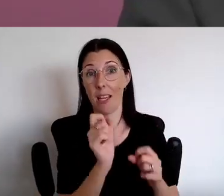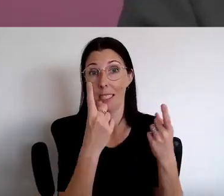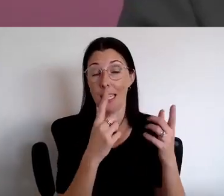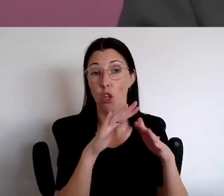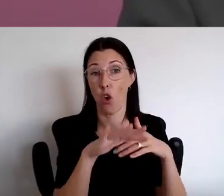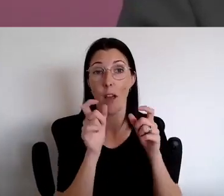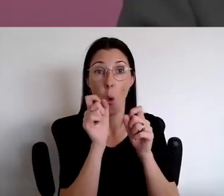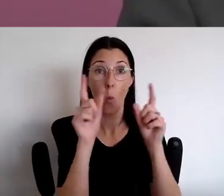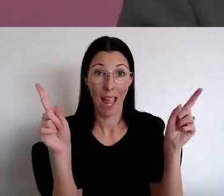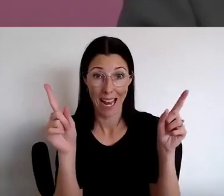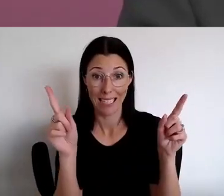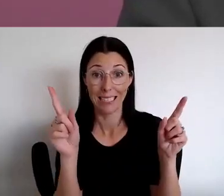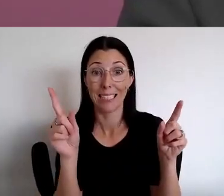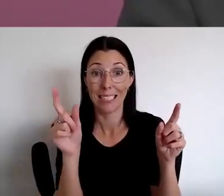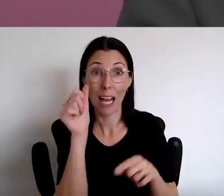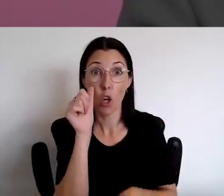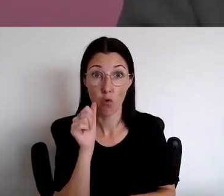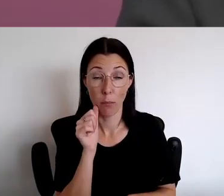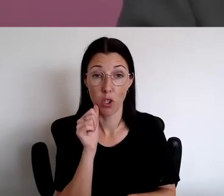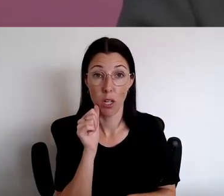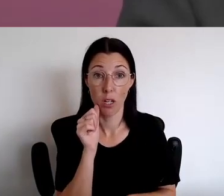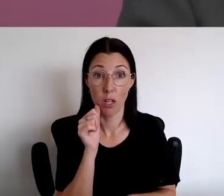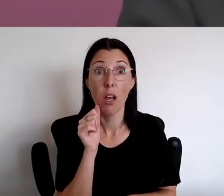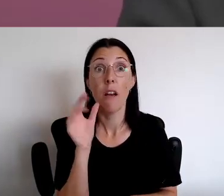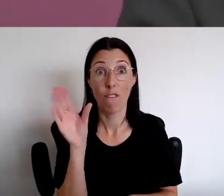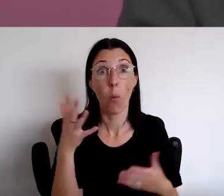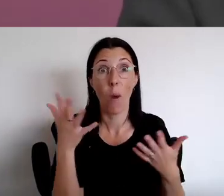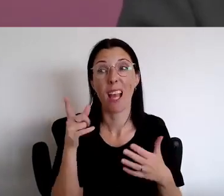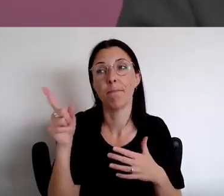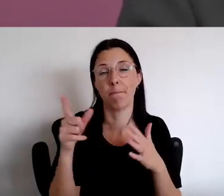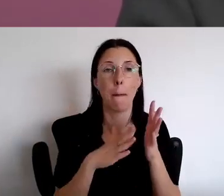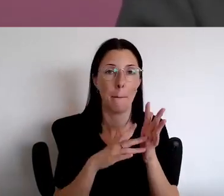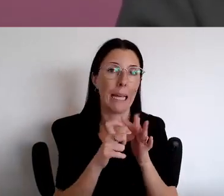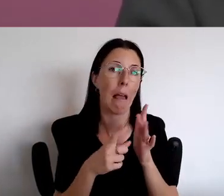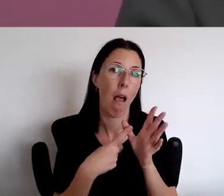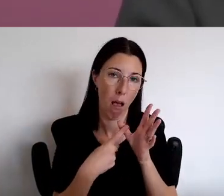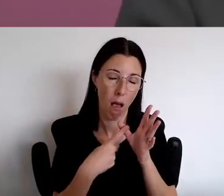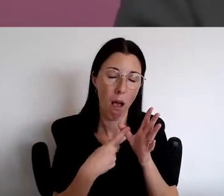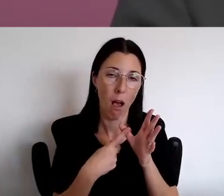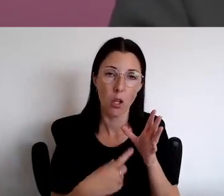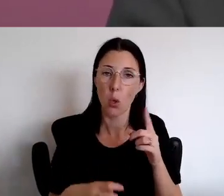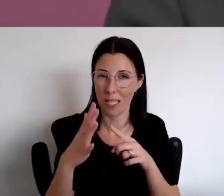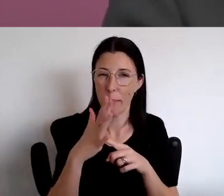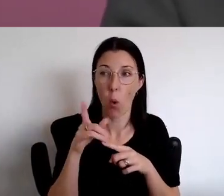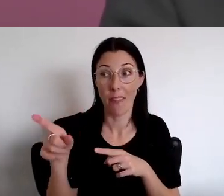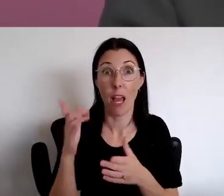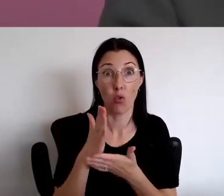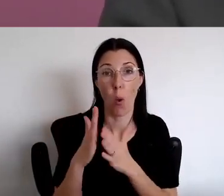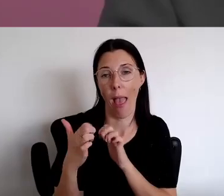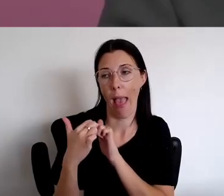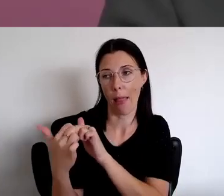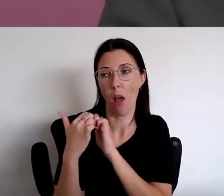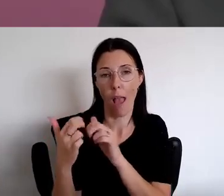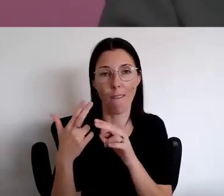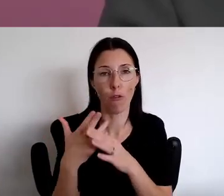conduct does indeed come from the media. So really important tool and an ally in terms of corruption